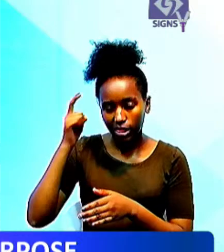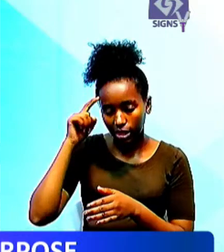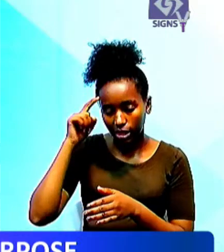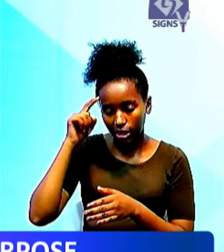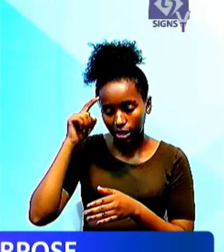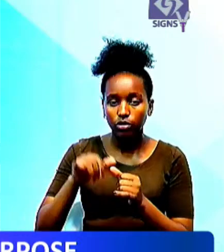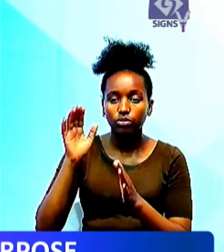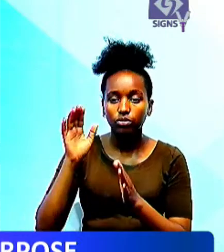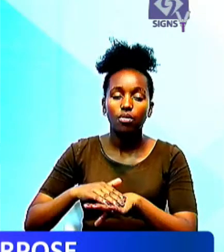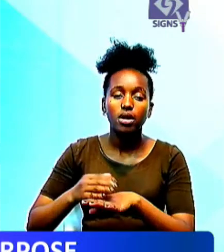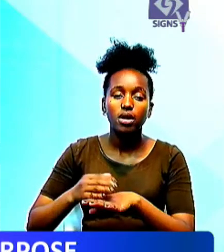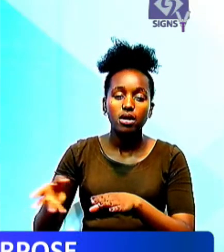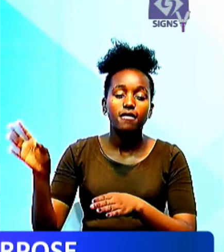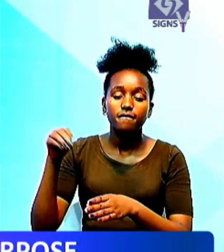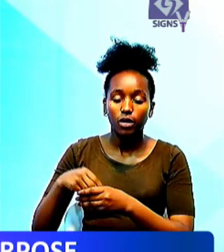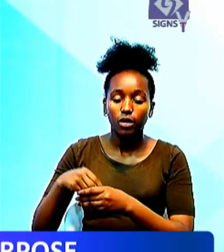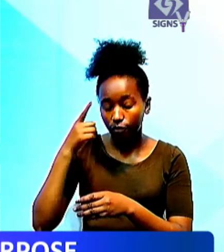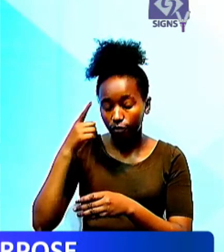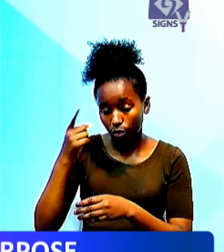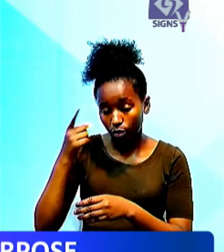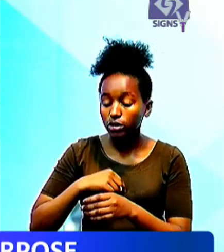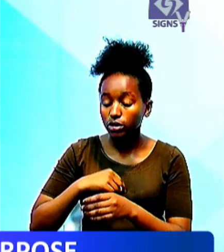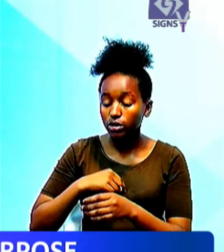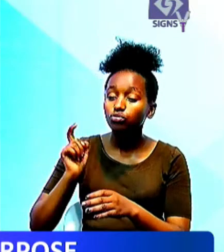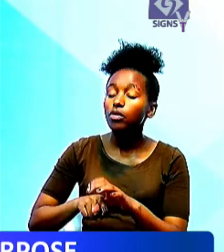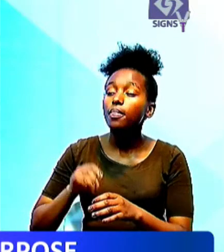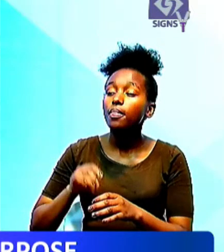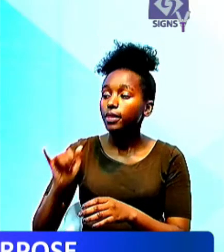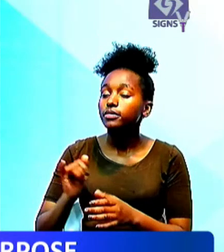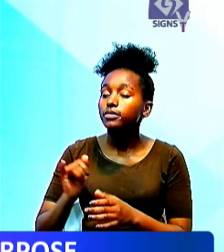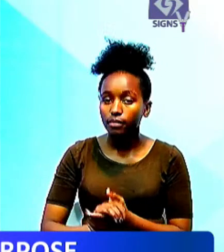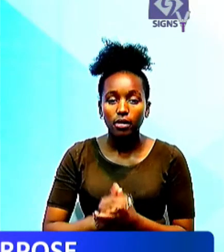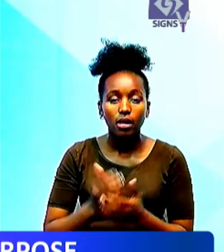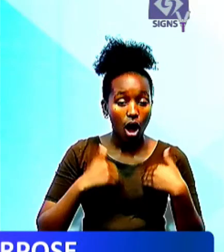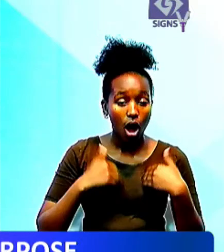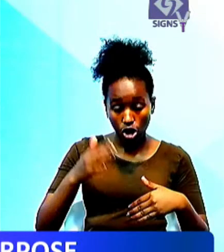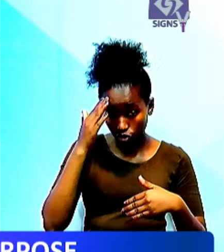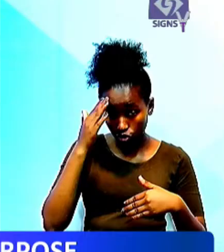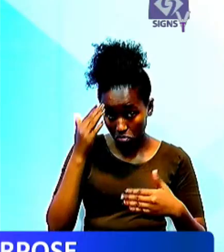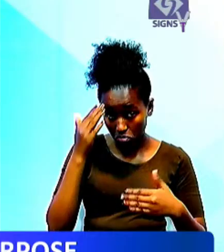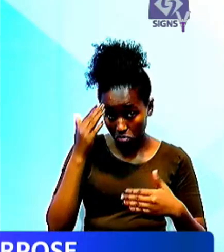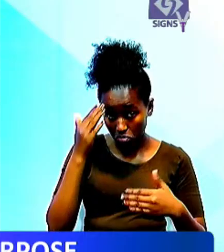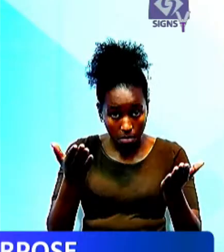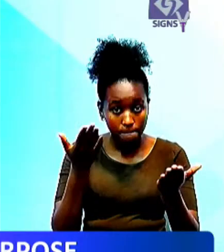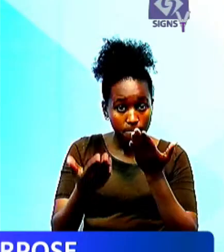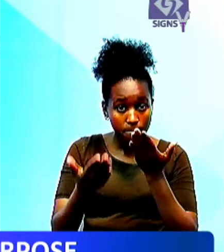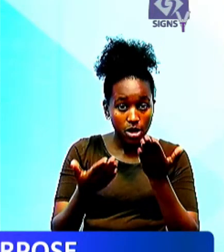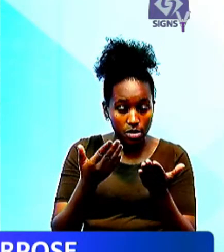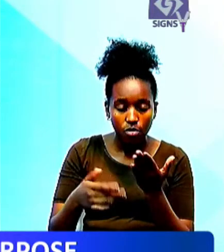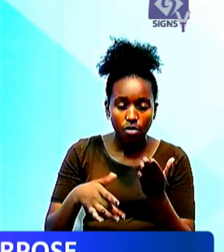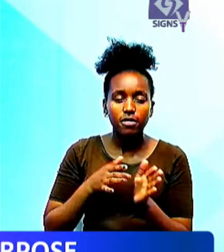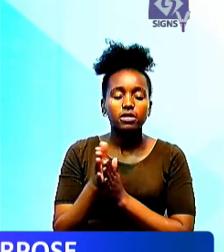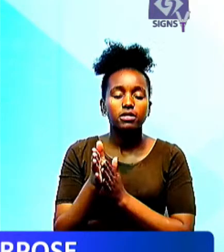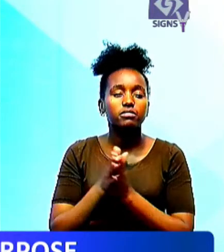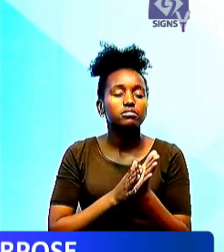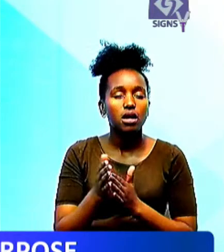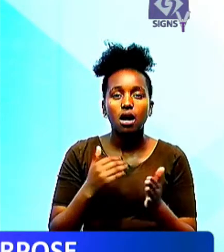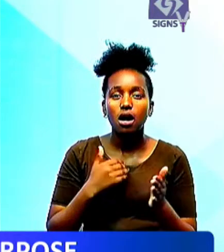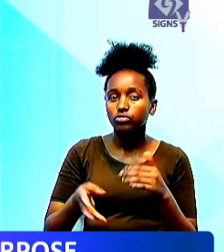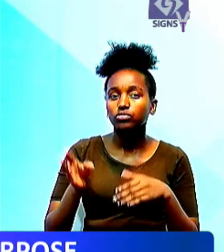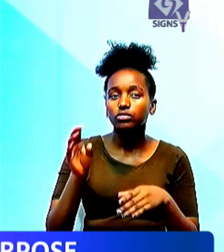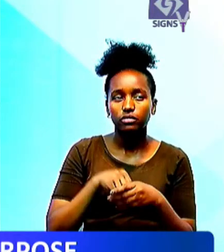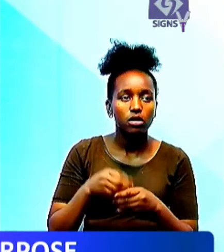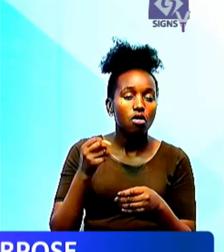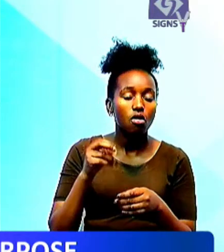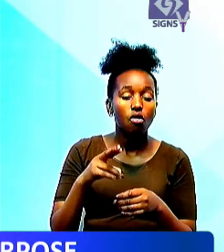investment for us to invest in? Because I know there are people who are watching and they are invested and they're like, just made some money and I